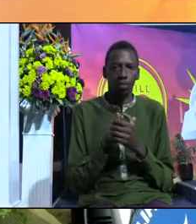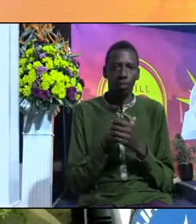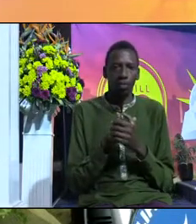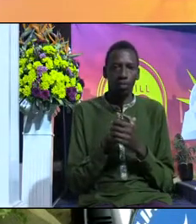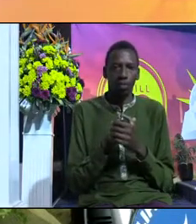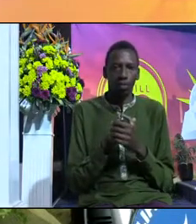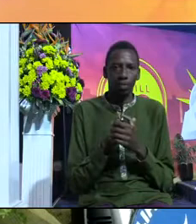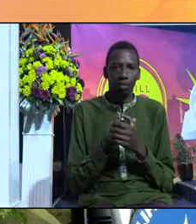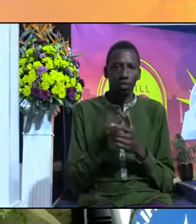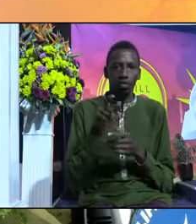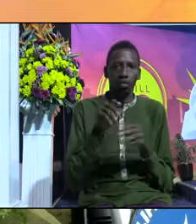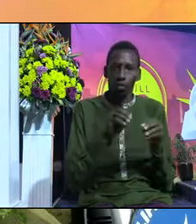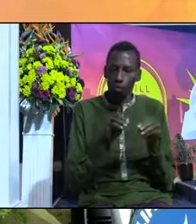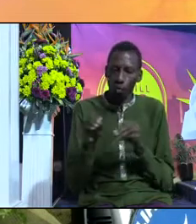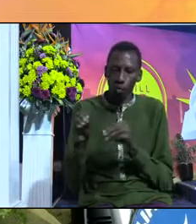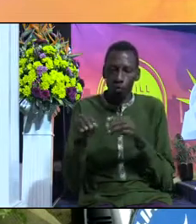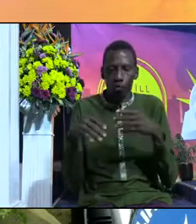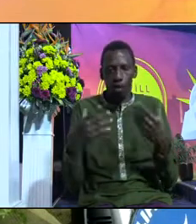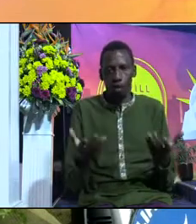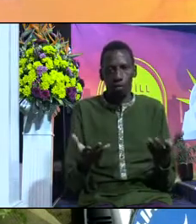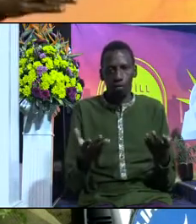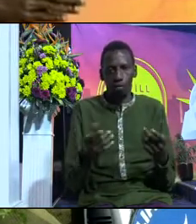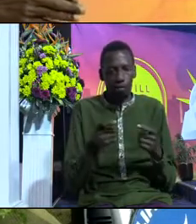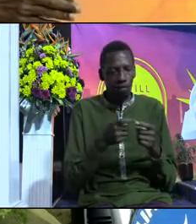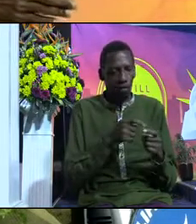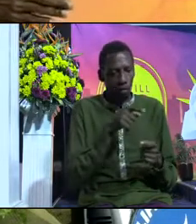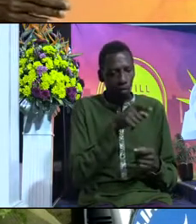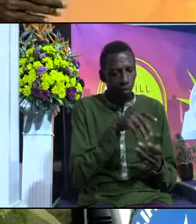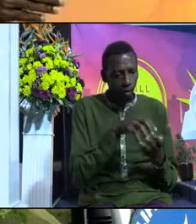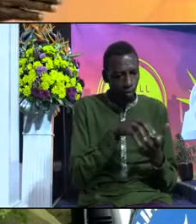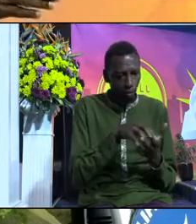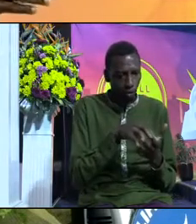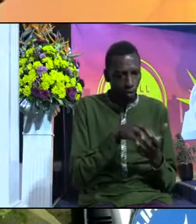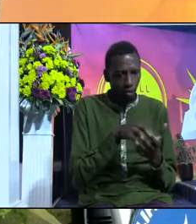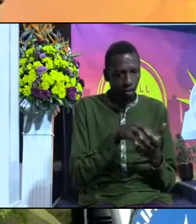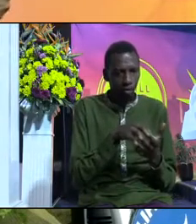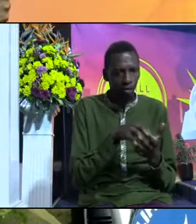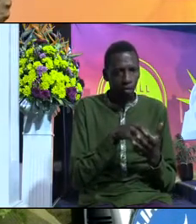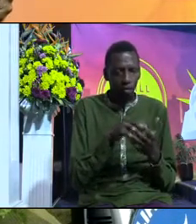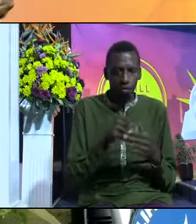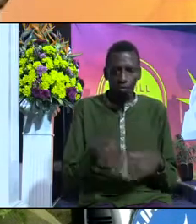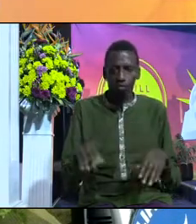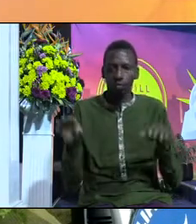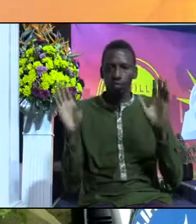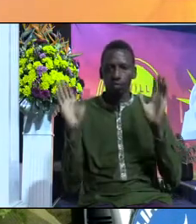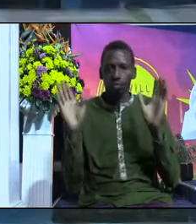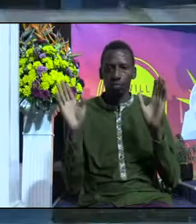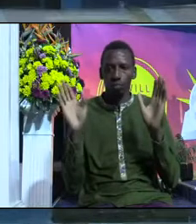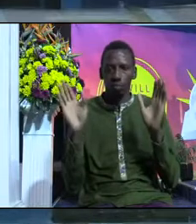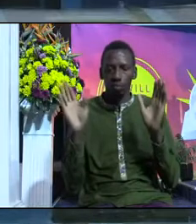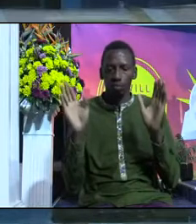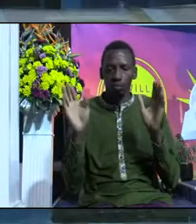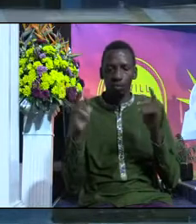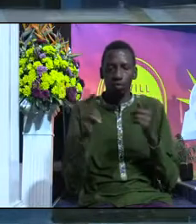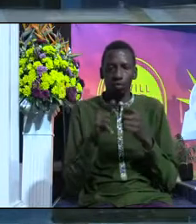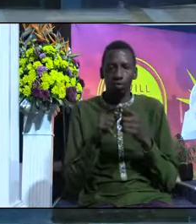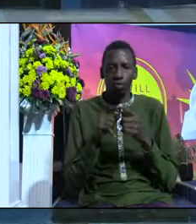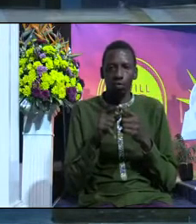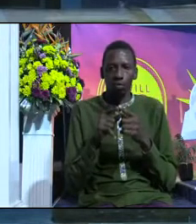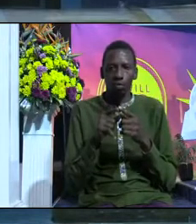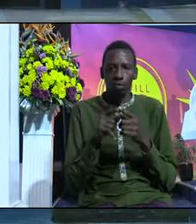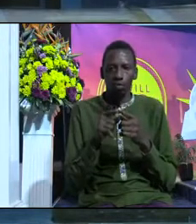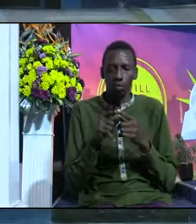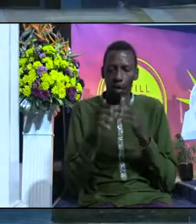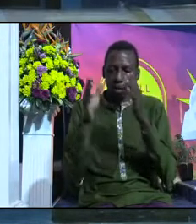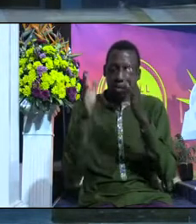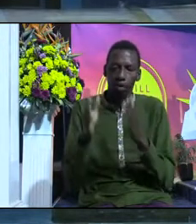how do you move from this position to giving up to a posture of looking